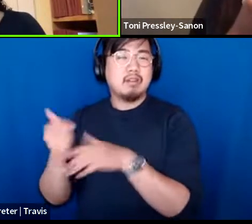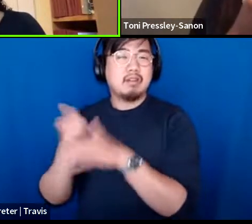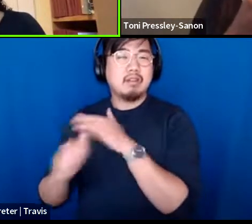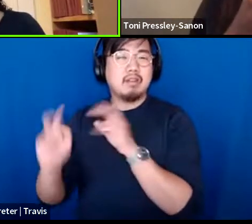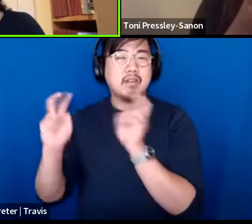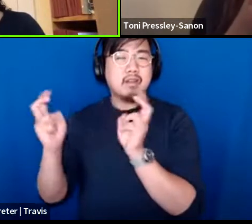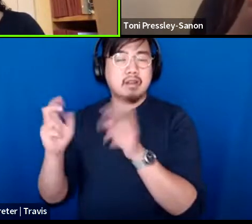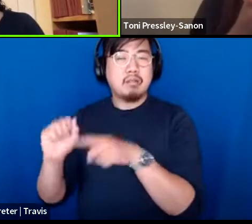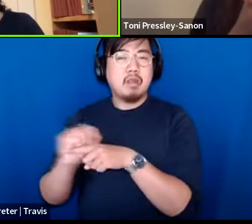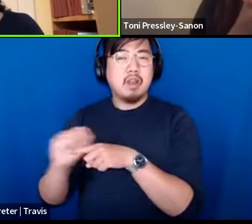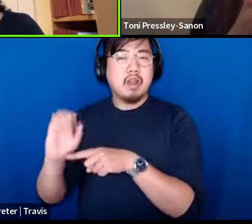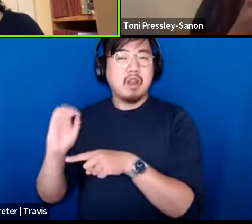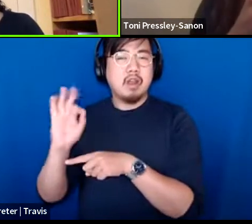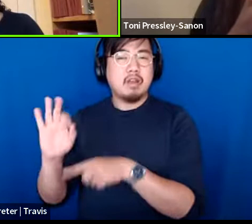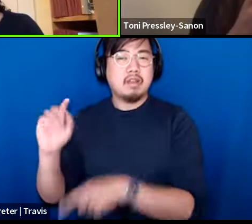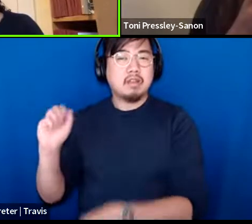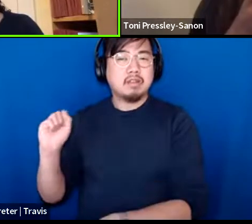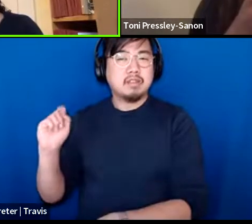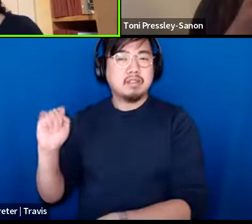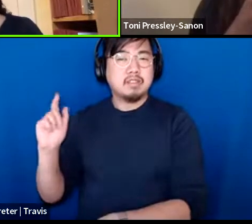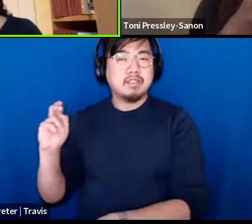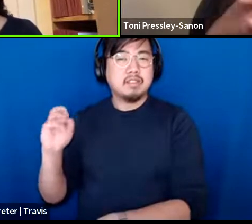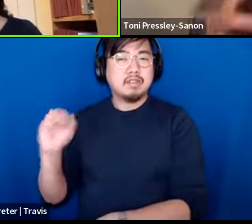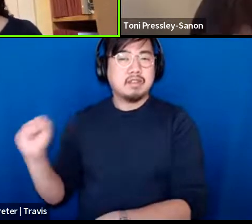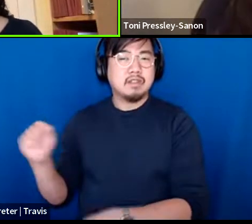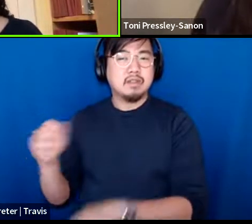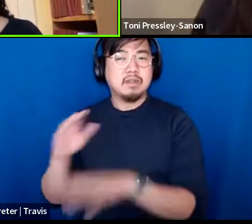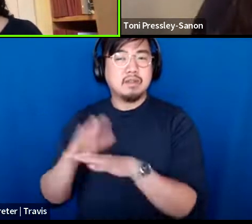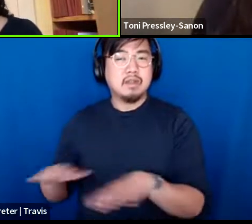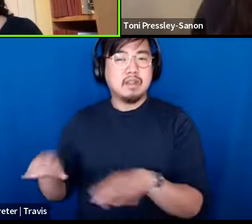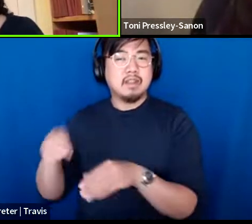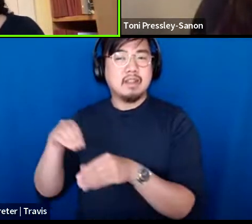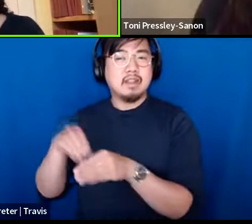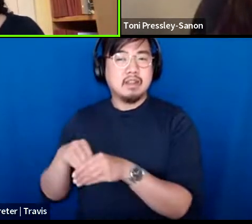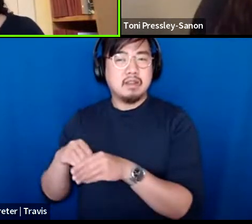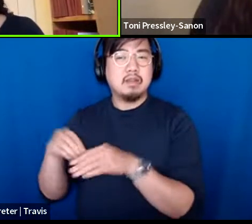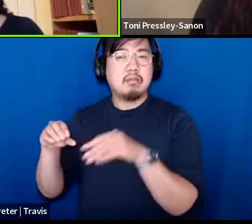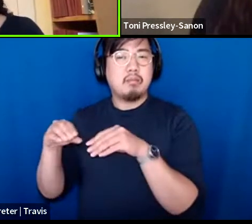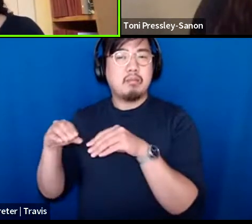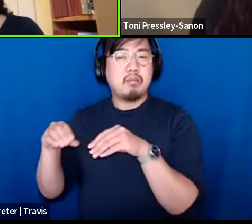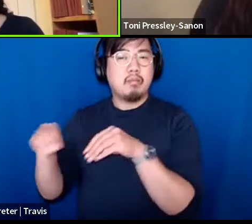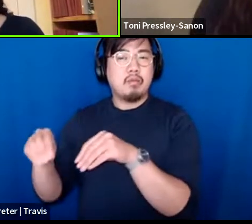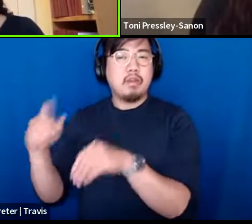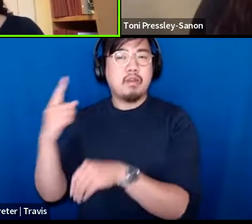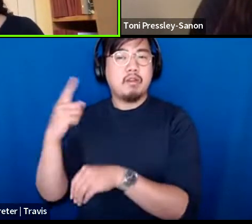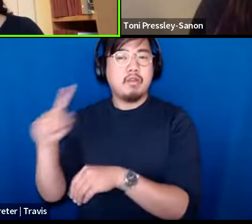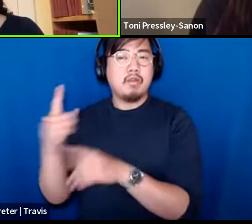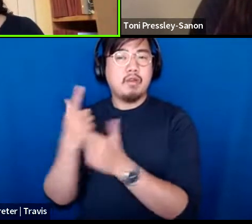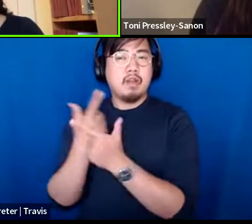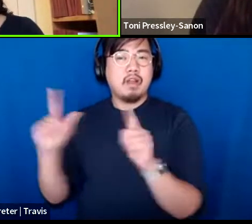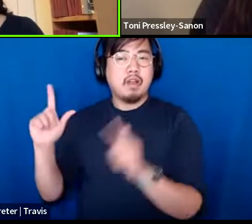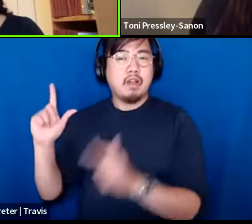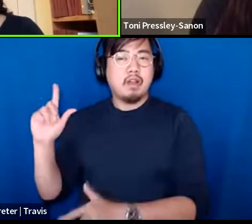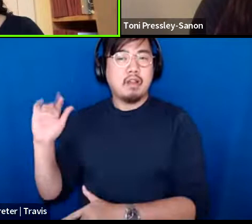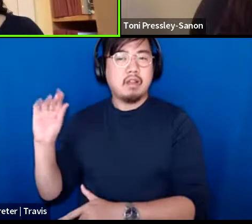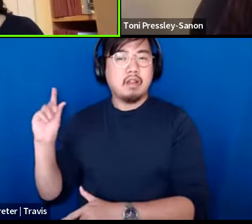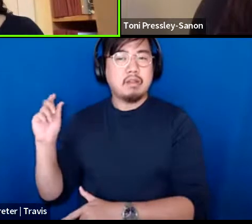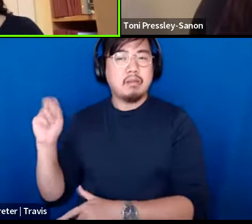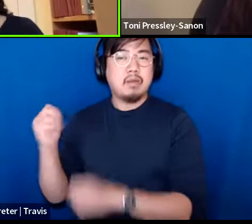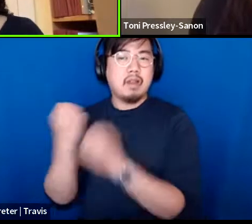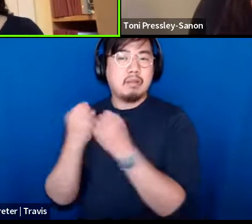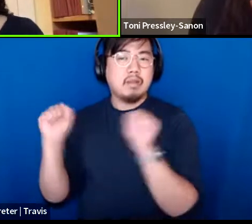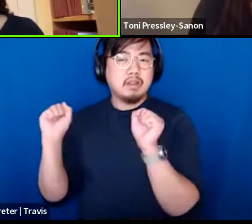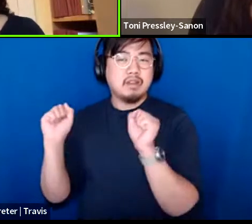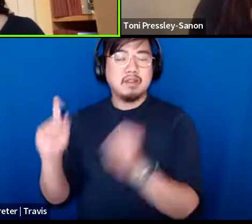Stillness in the Movement for Liberation. And so Toni is a perfect conversation partner,